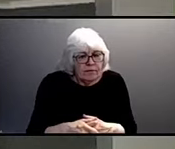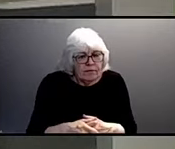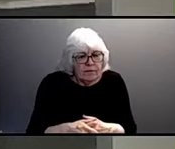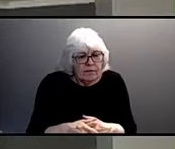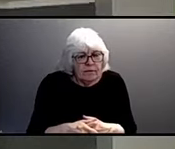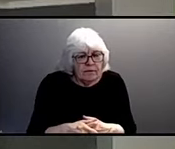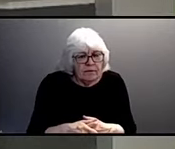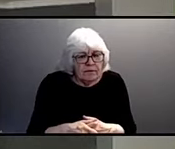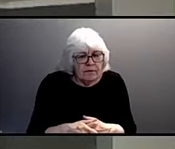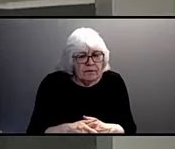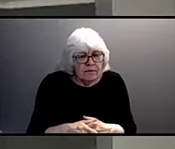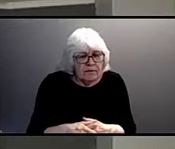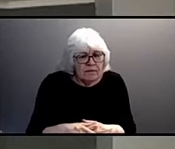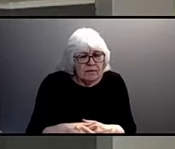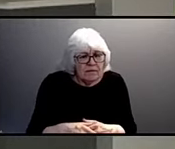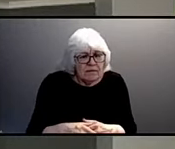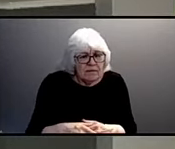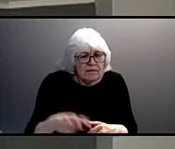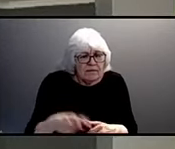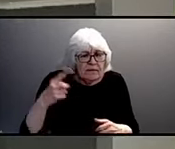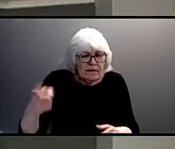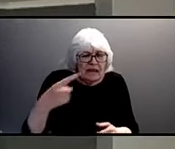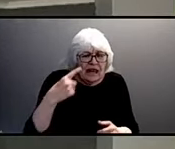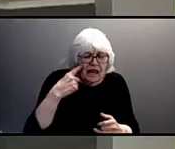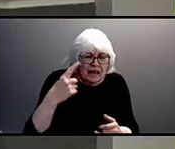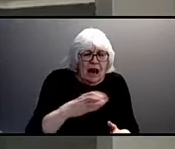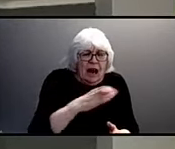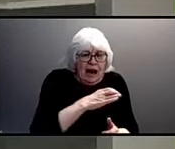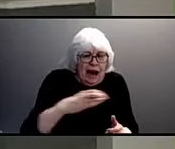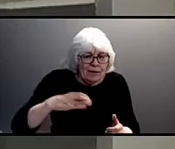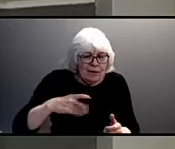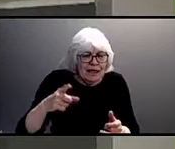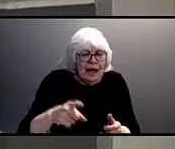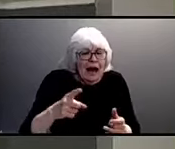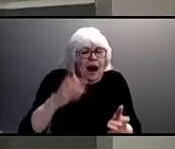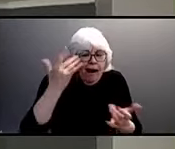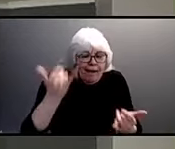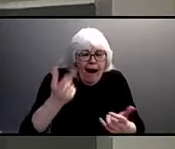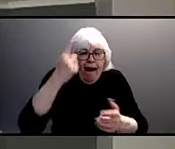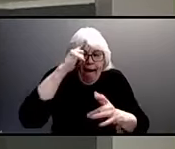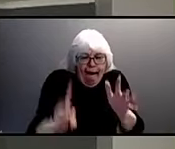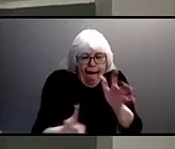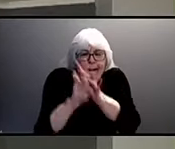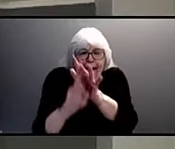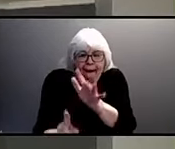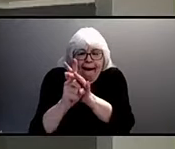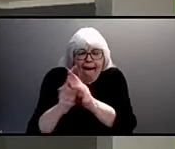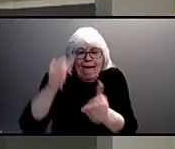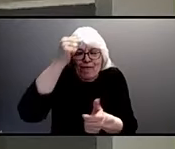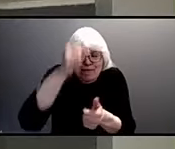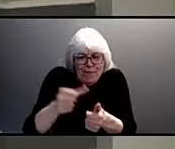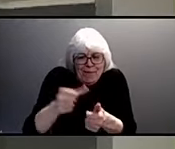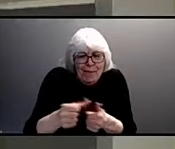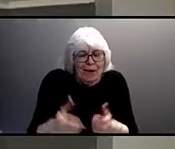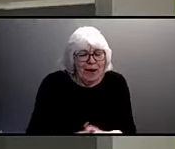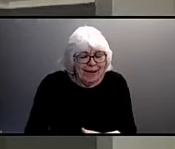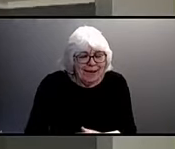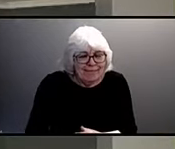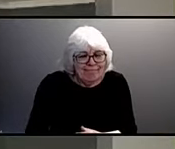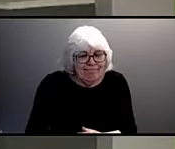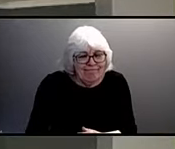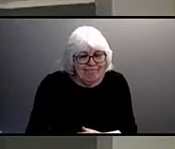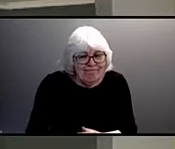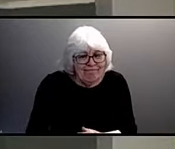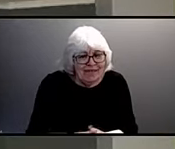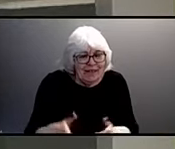tweaked me on something that's come up a lot that I want to mention. So although, you know, there's a lot of focus obviously on residents who have had their